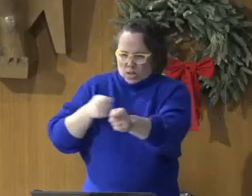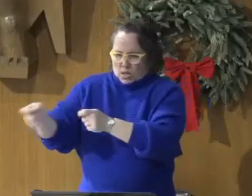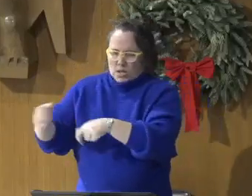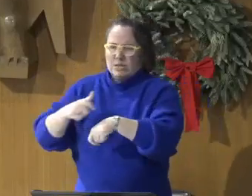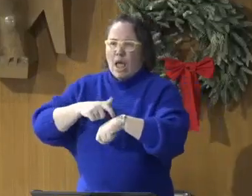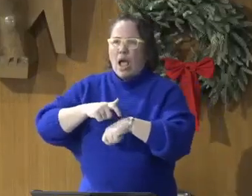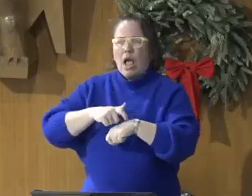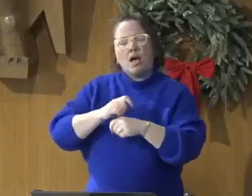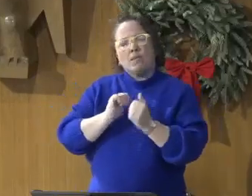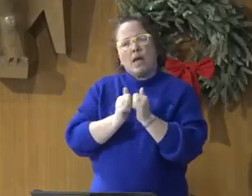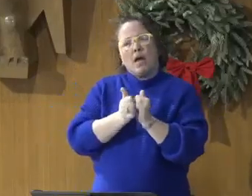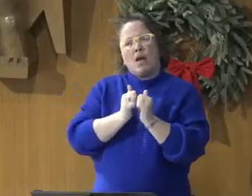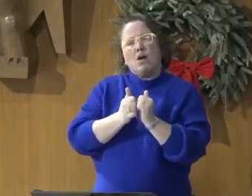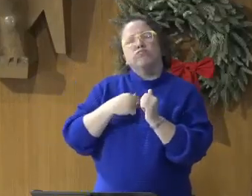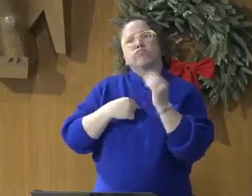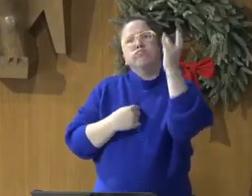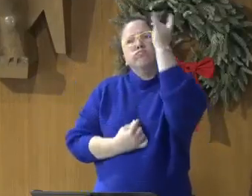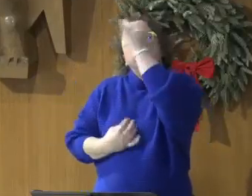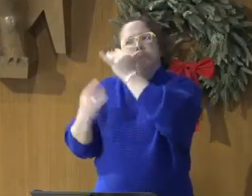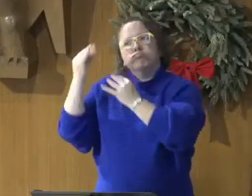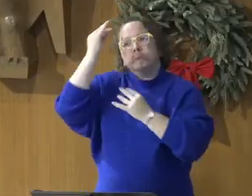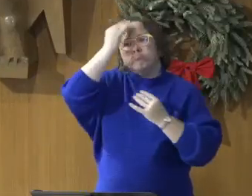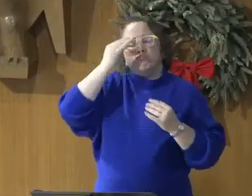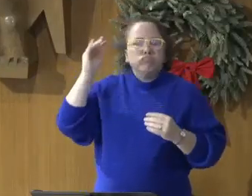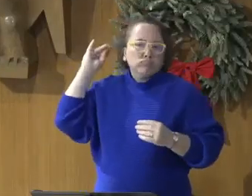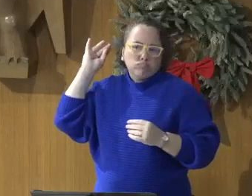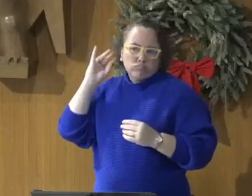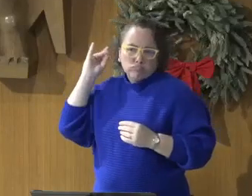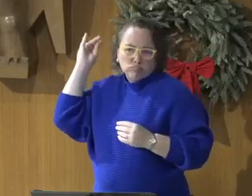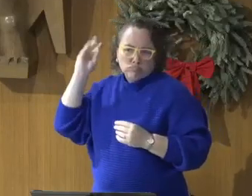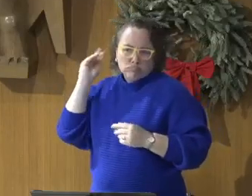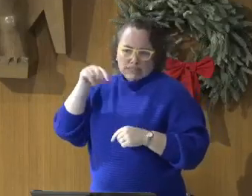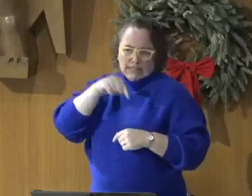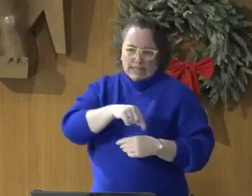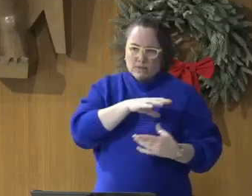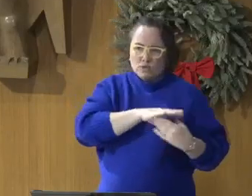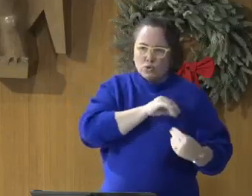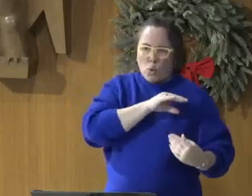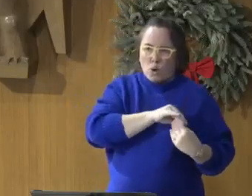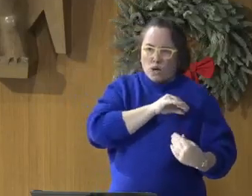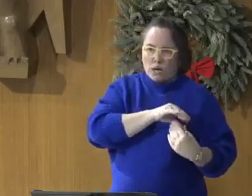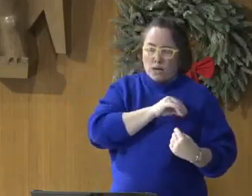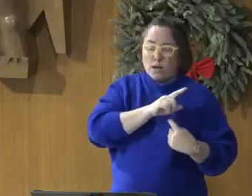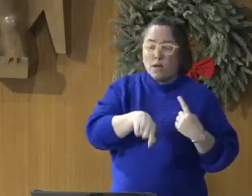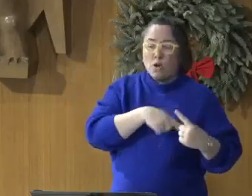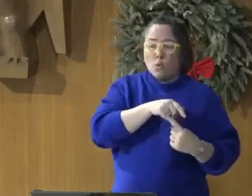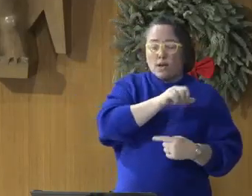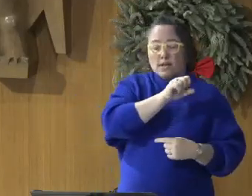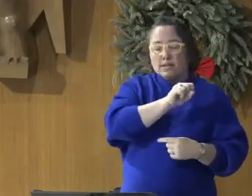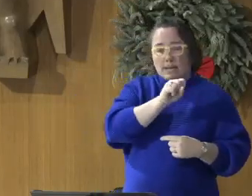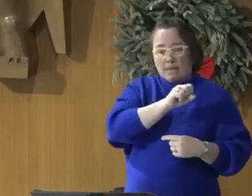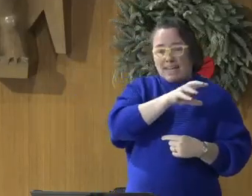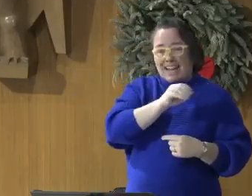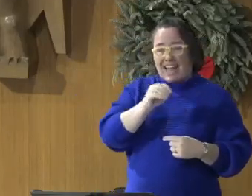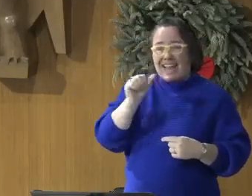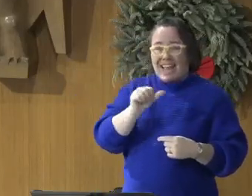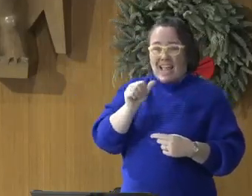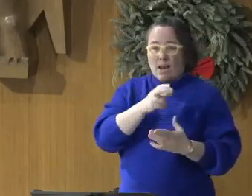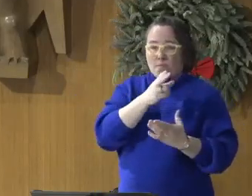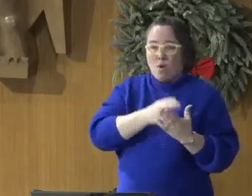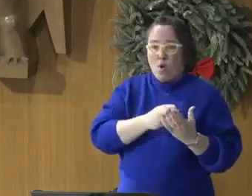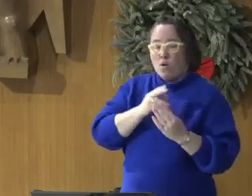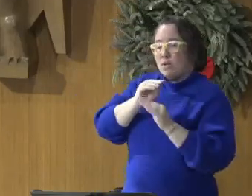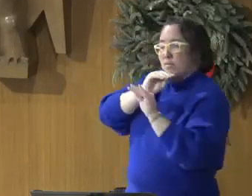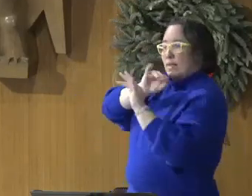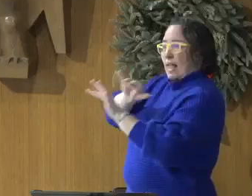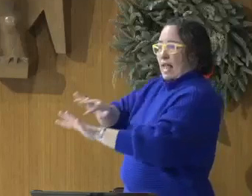You know, I keep wondering about the blessing in this story when Simeon and Anna offer their blessings to the brand